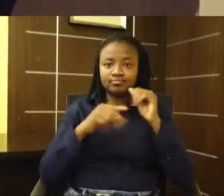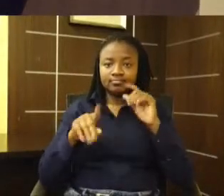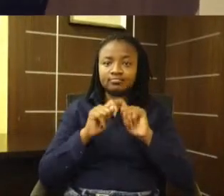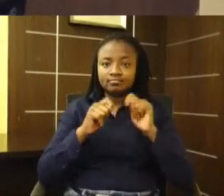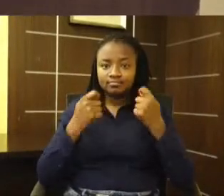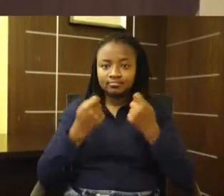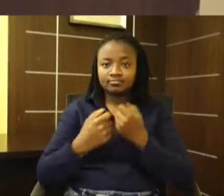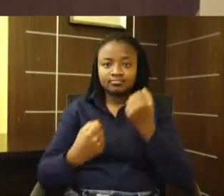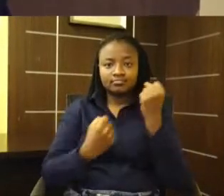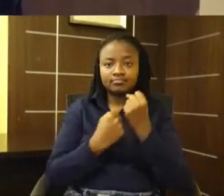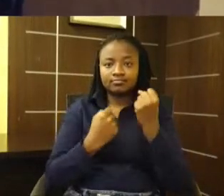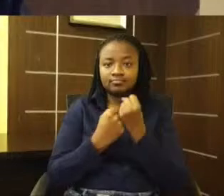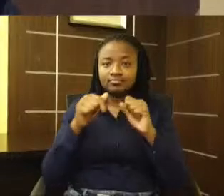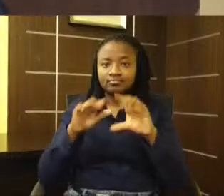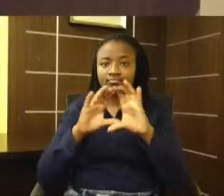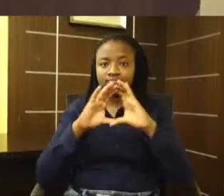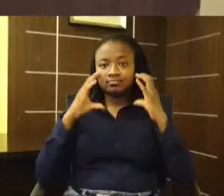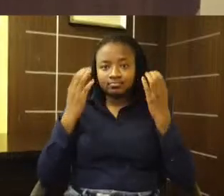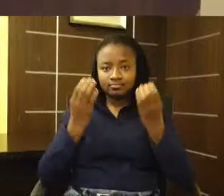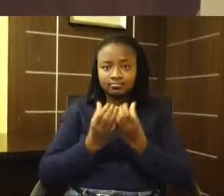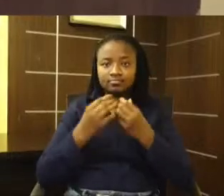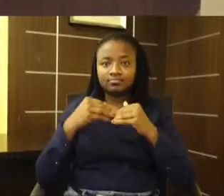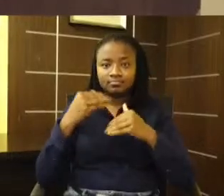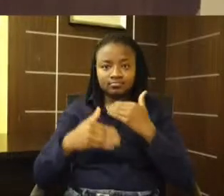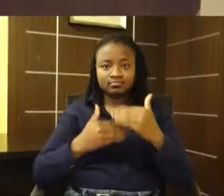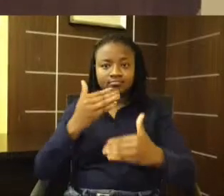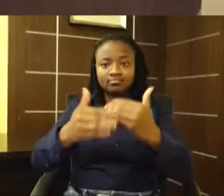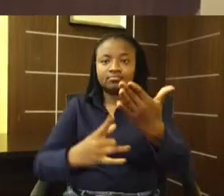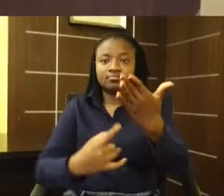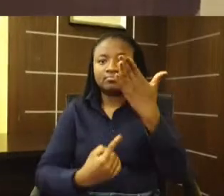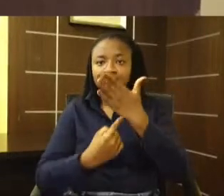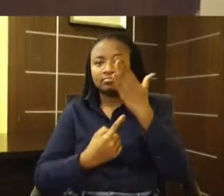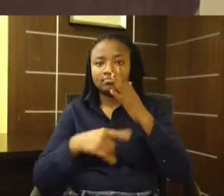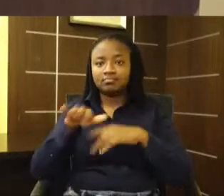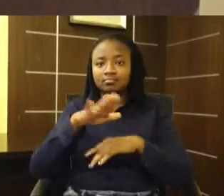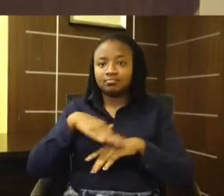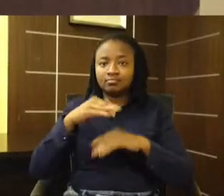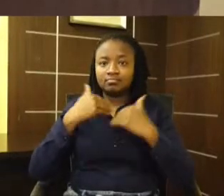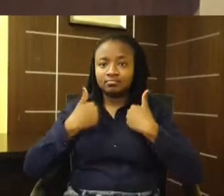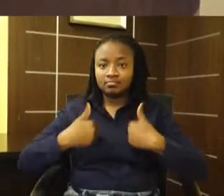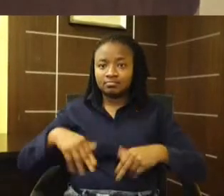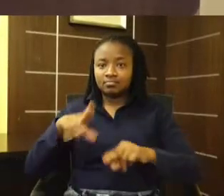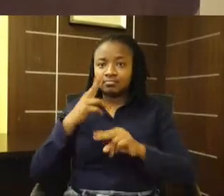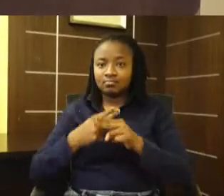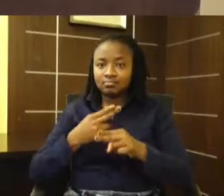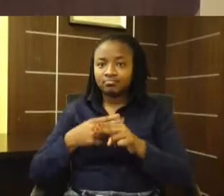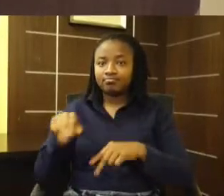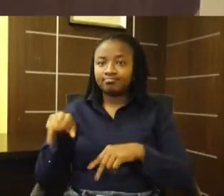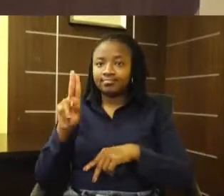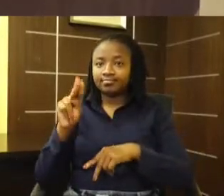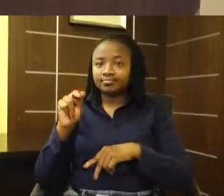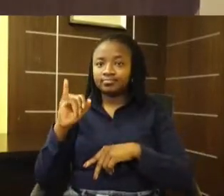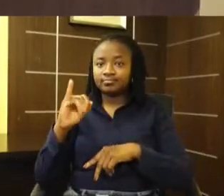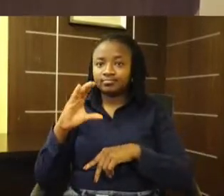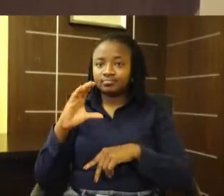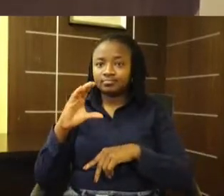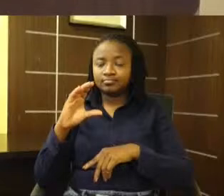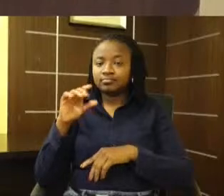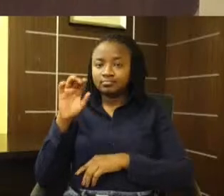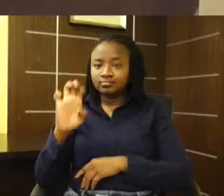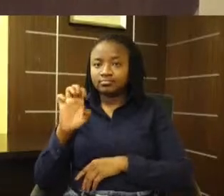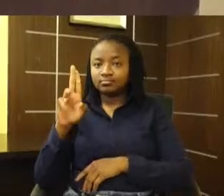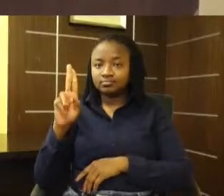the world forward through digital platform. So my name is Eunice Motisia. I'm representing Girl Effect,